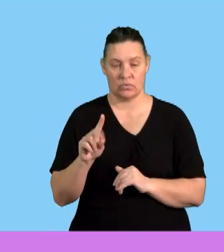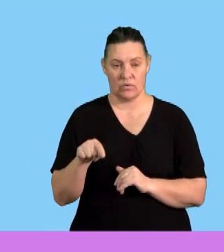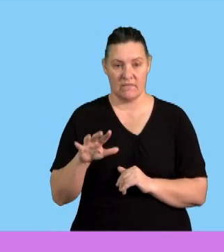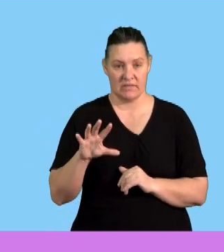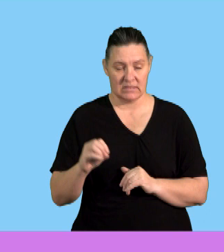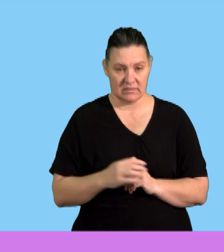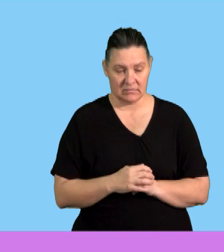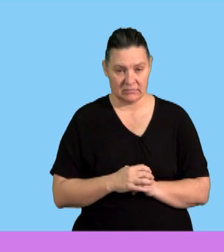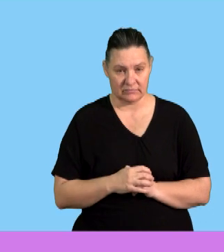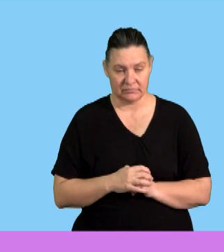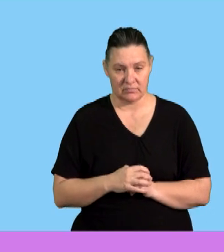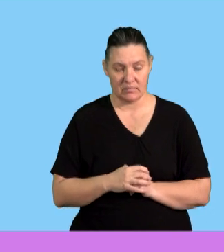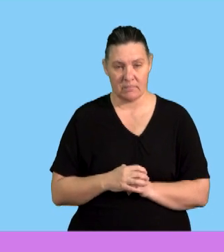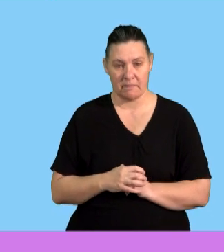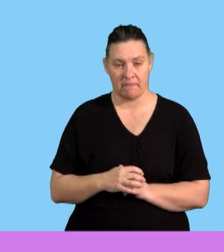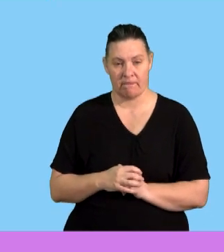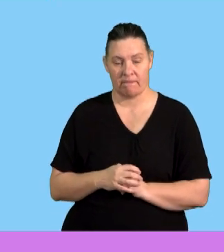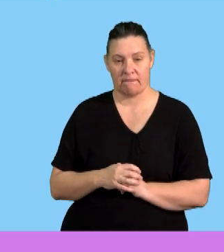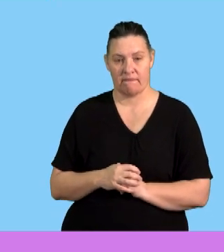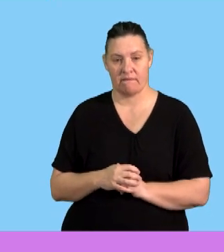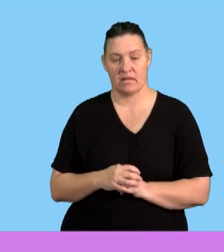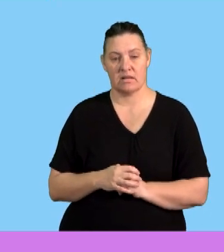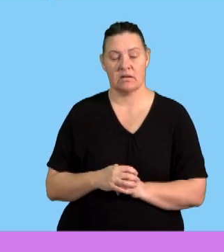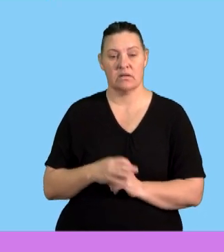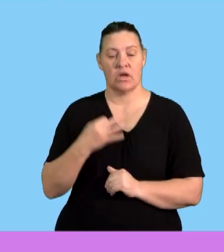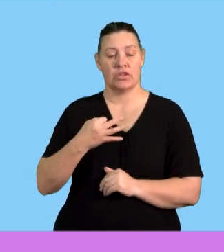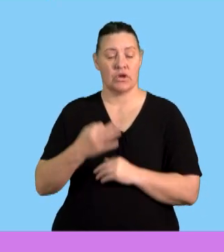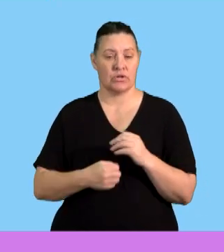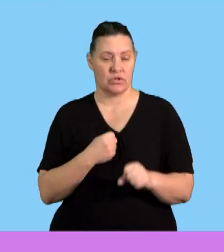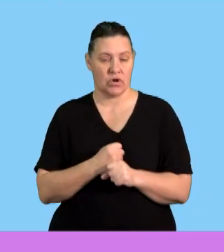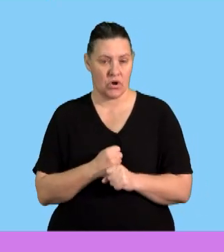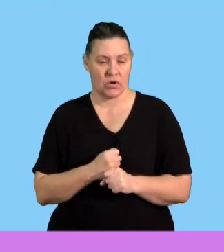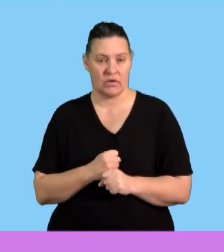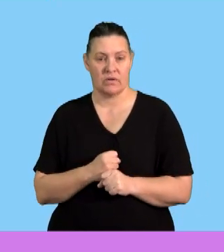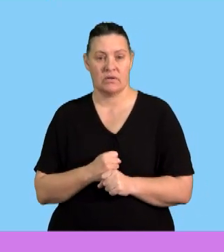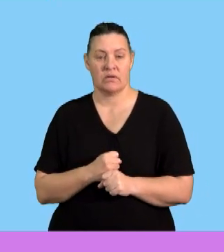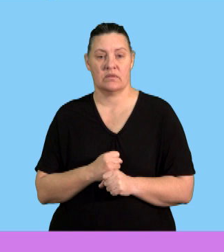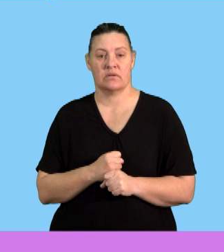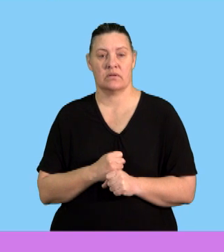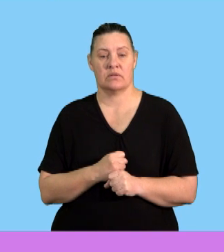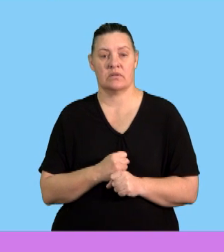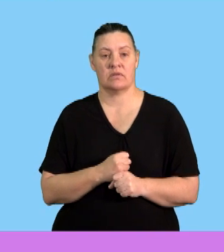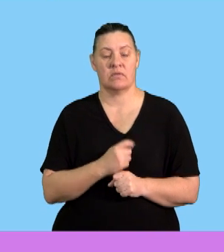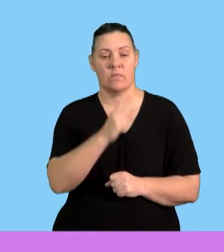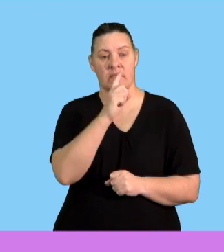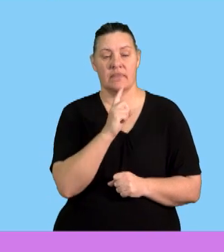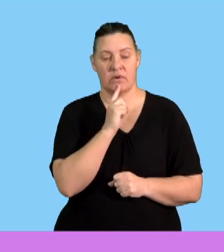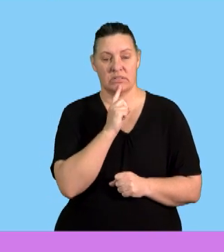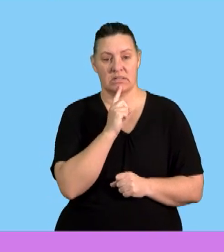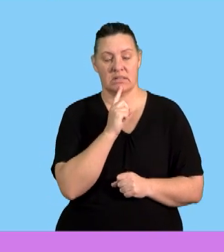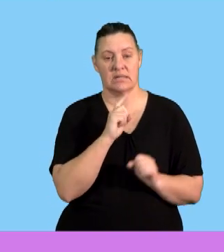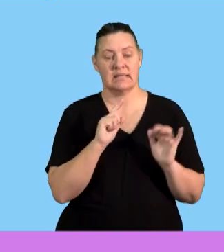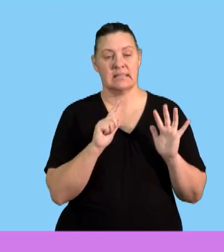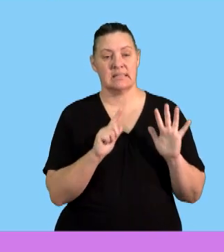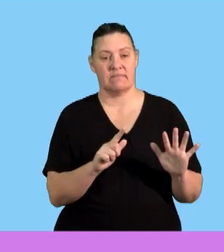1,612 Rand 50. So going into year 3, it's going to be